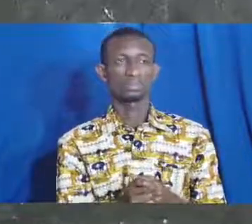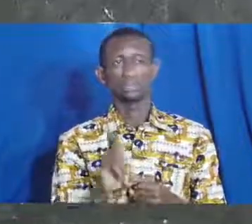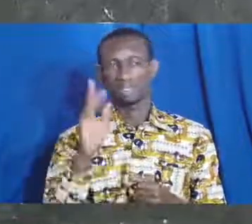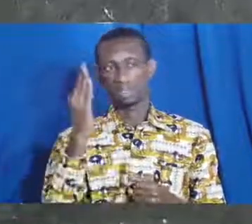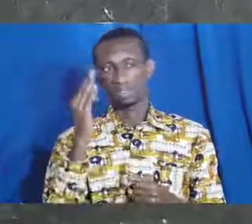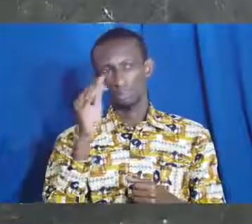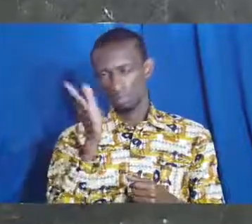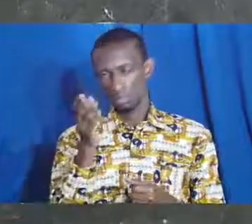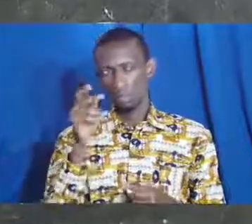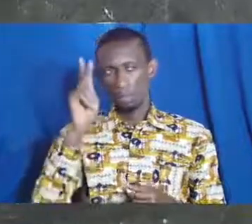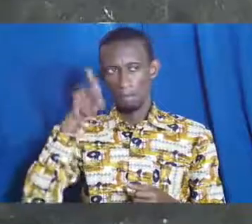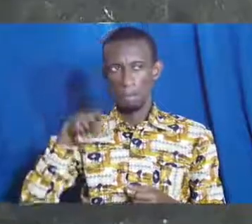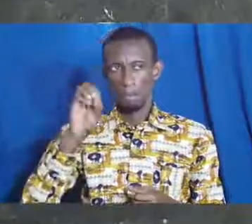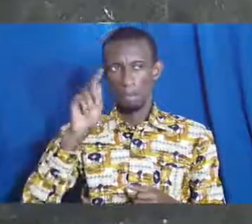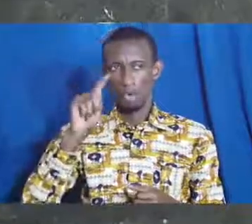phosphate. This